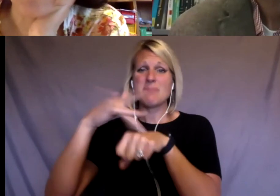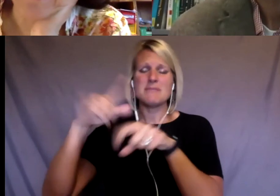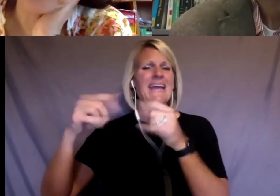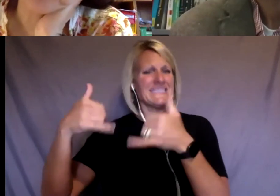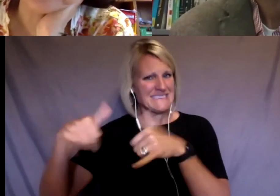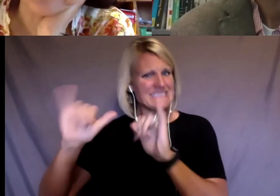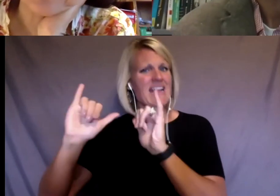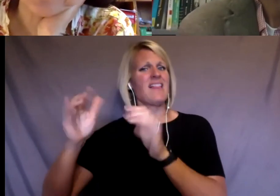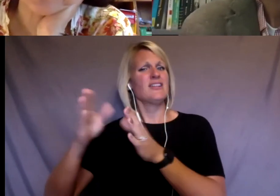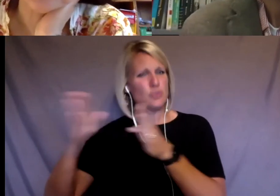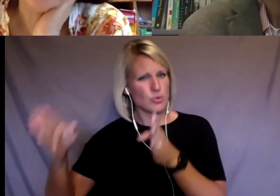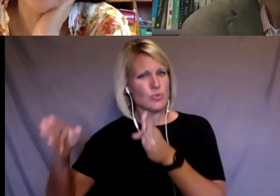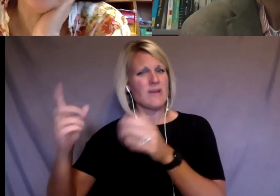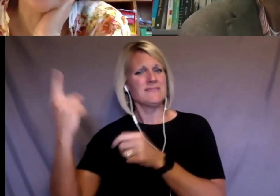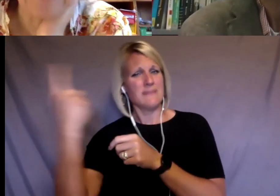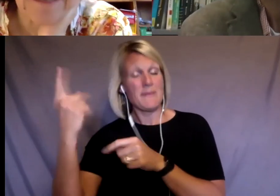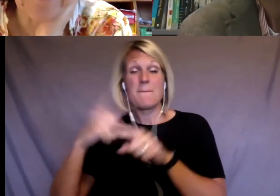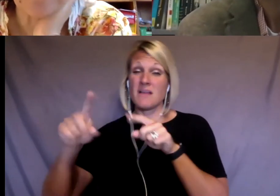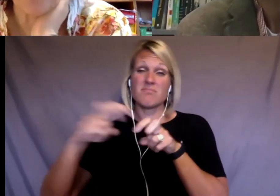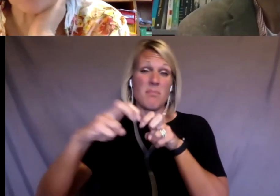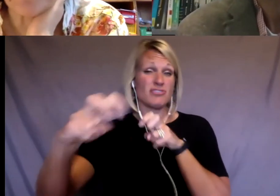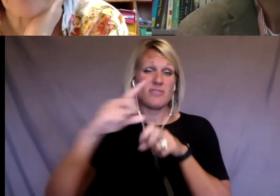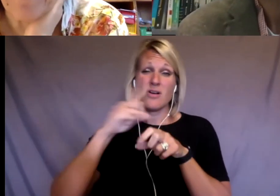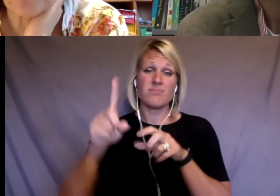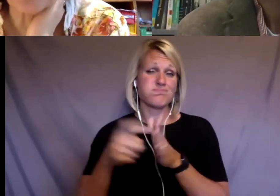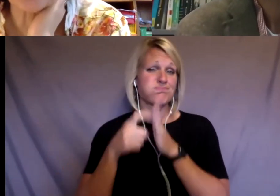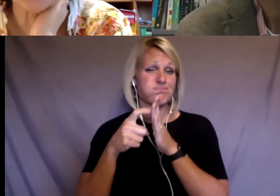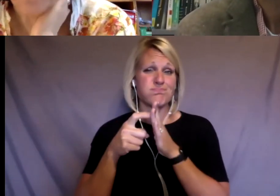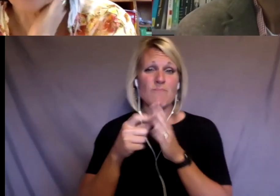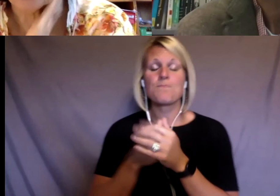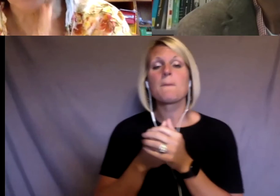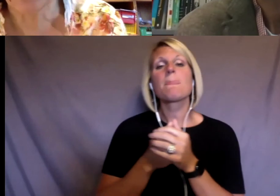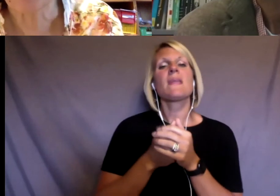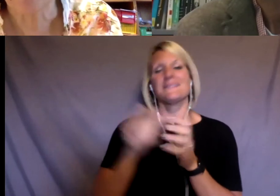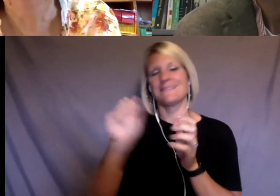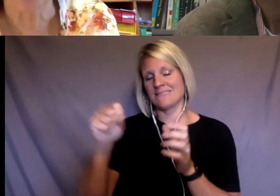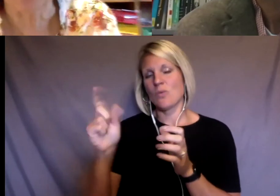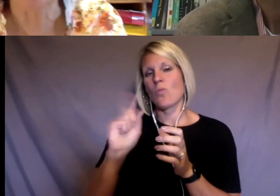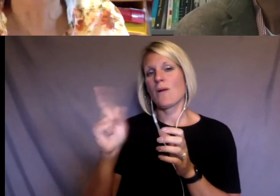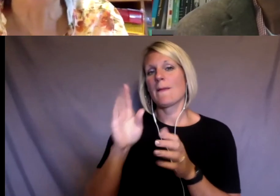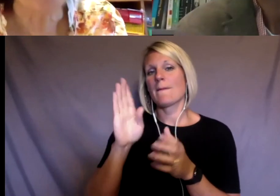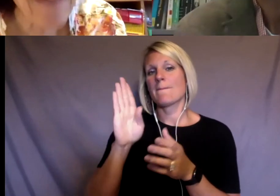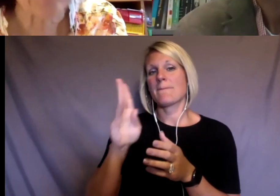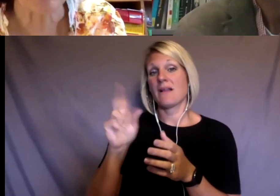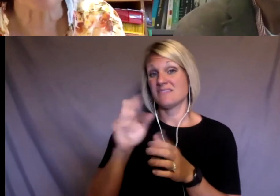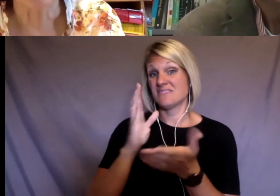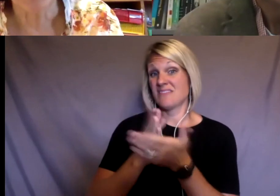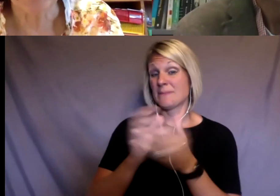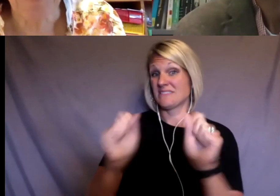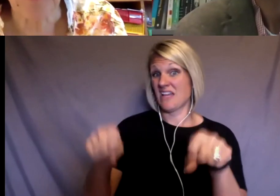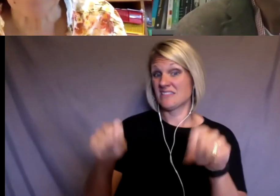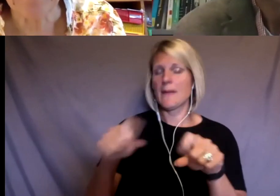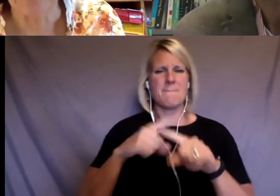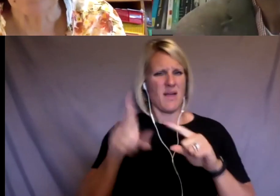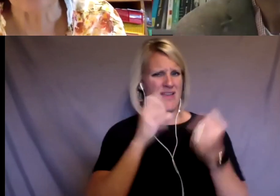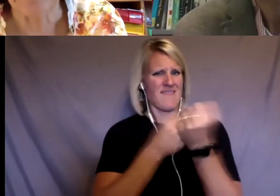are absolutely necessary, certainly where there are bus stops, but I would advocate for benches,